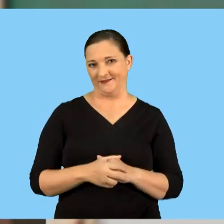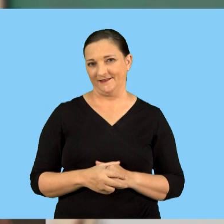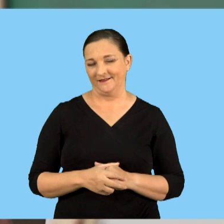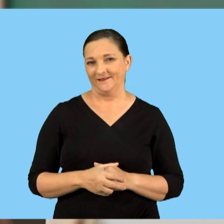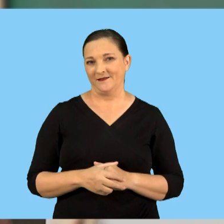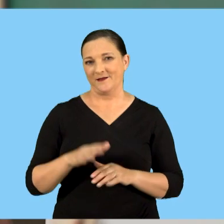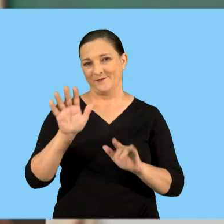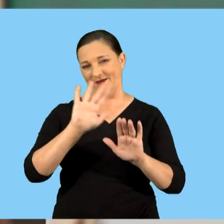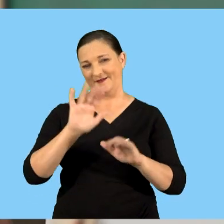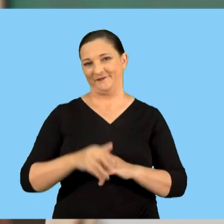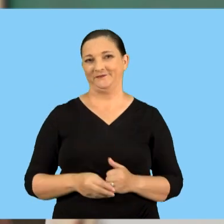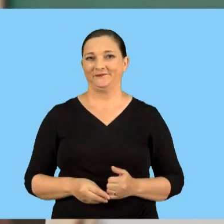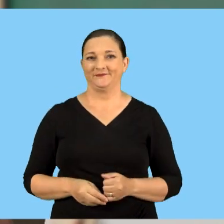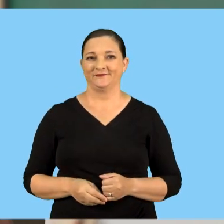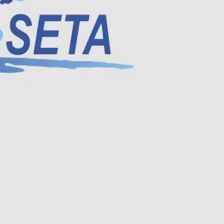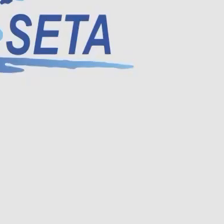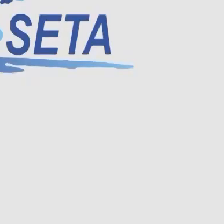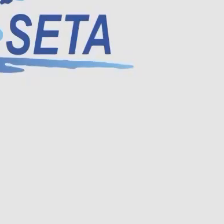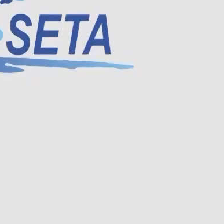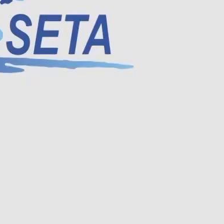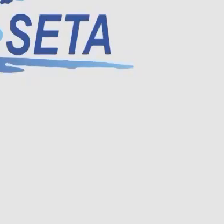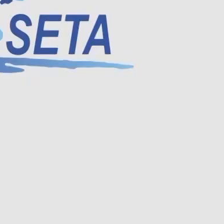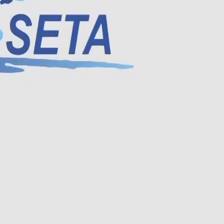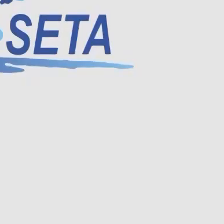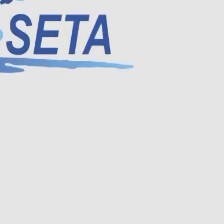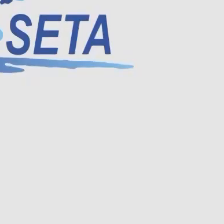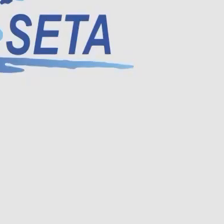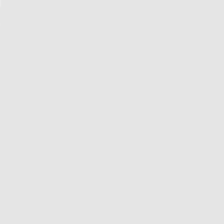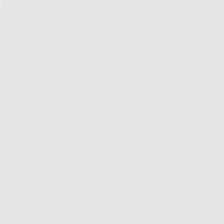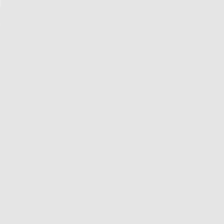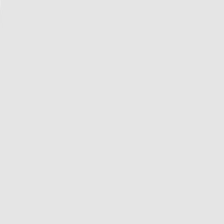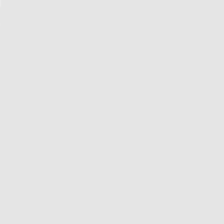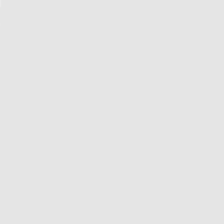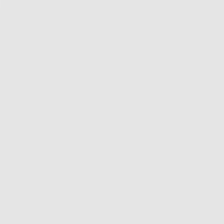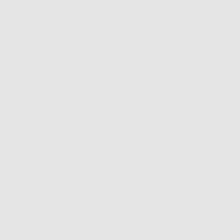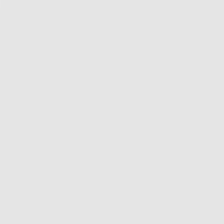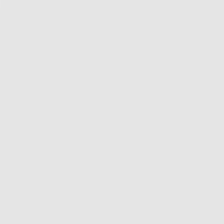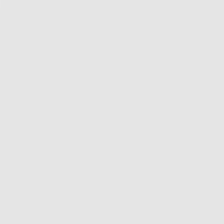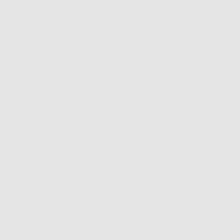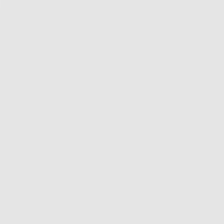see you next time. Goodbye.